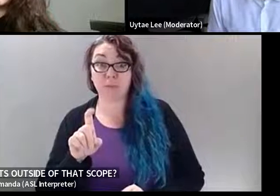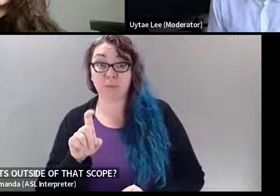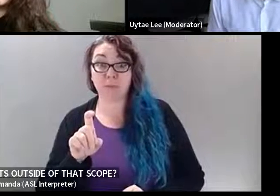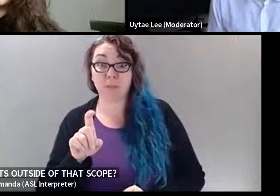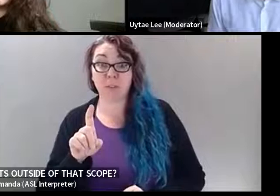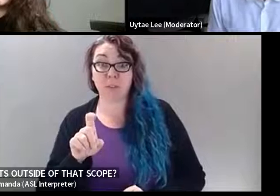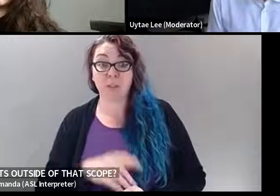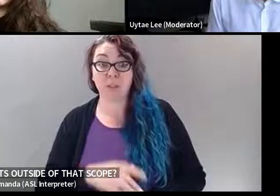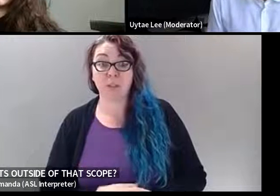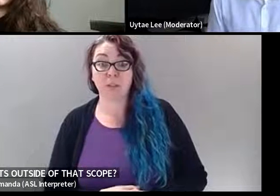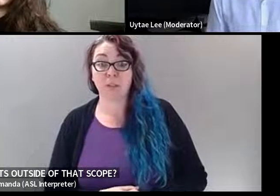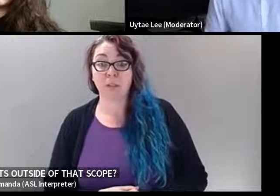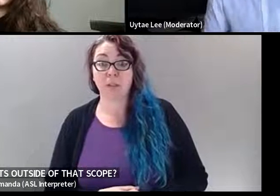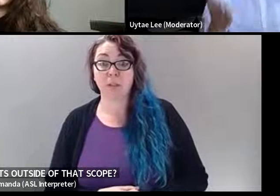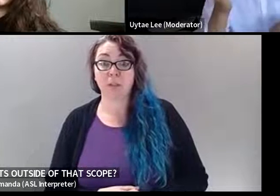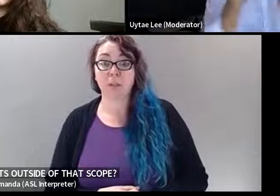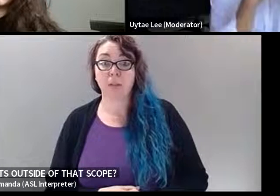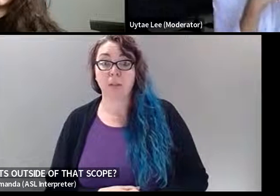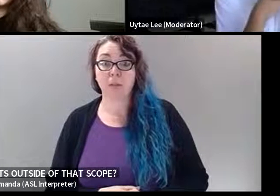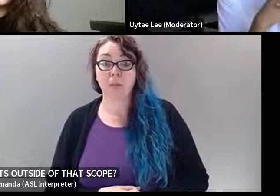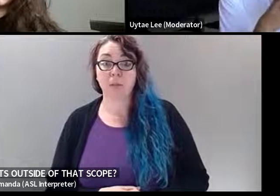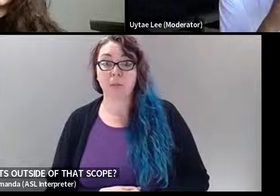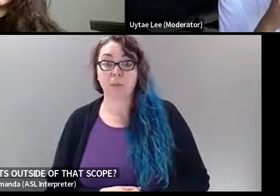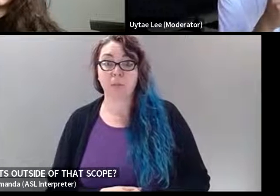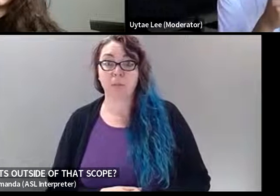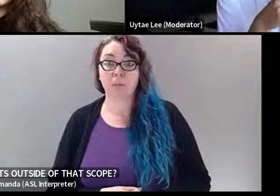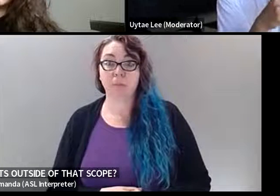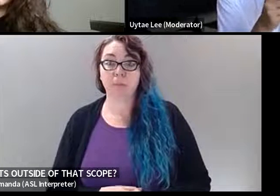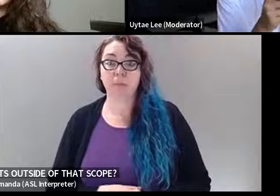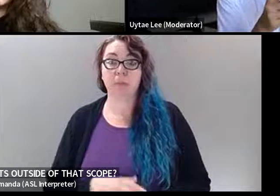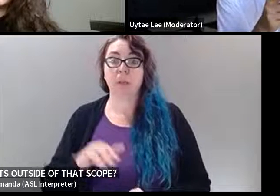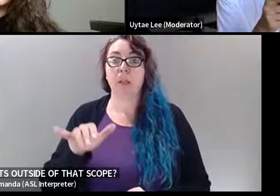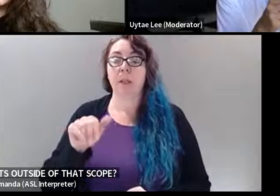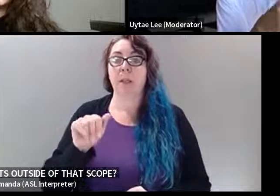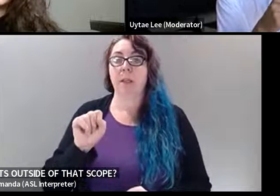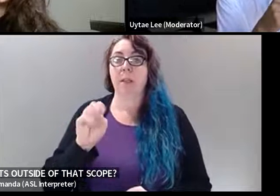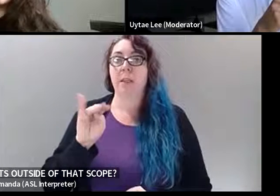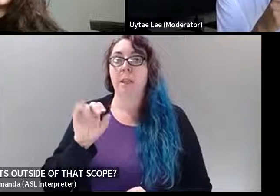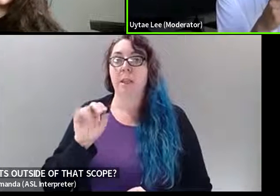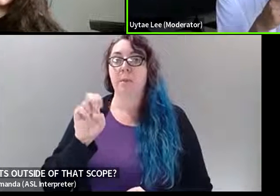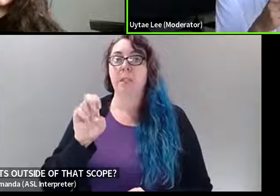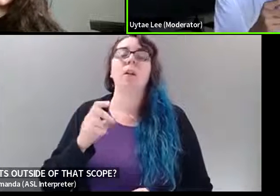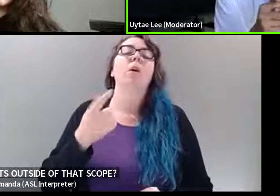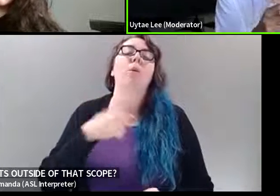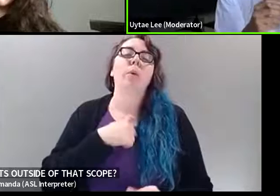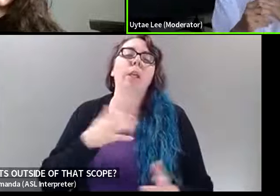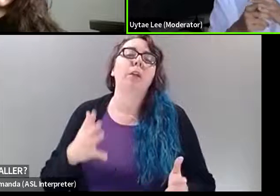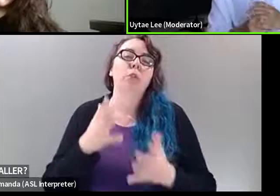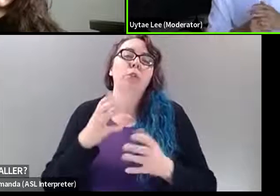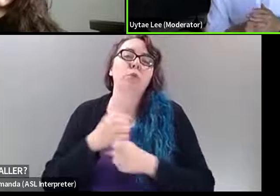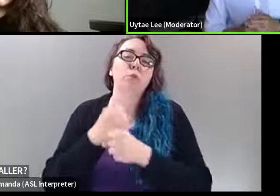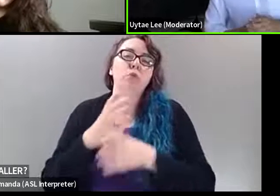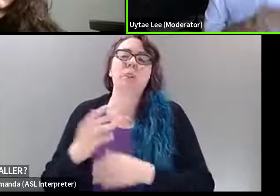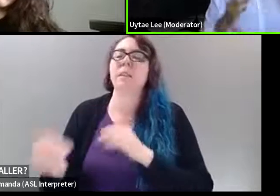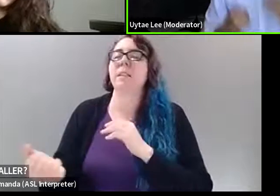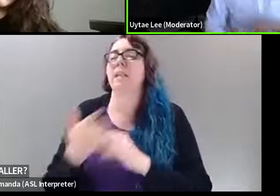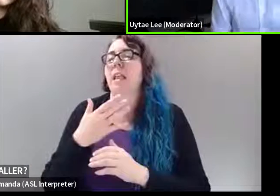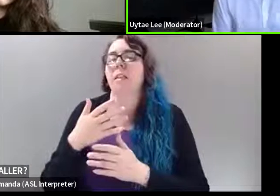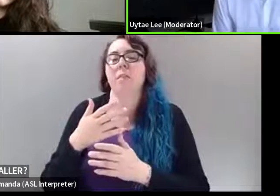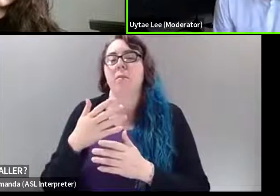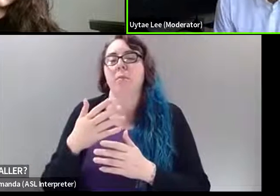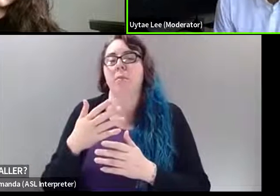We encourage producers yeah. to send us the film they want to make. Okay.